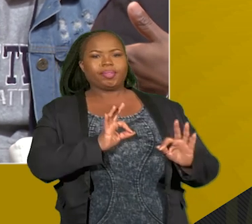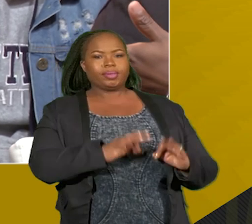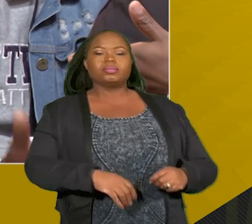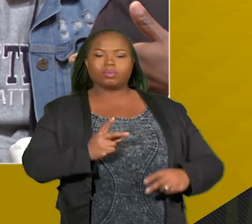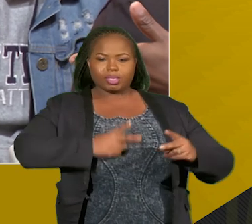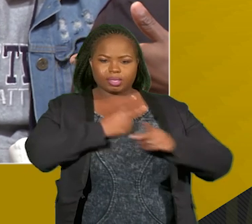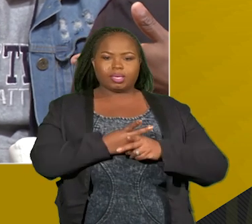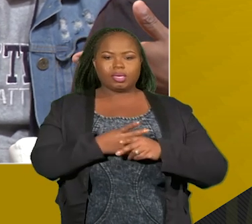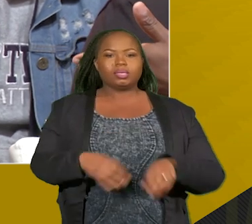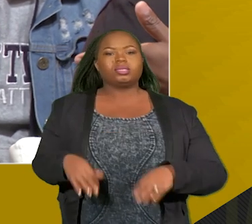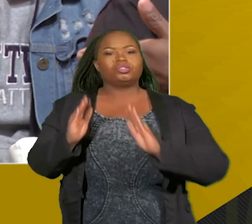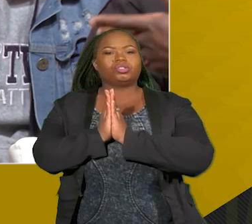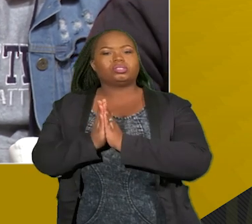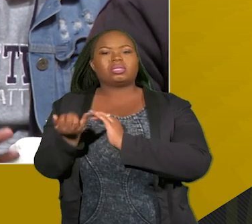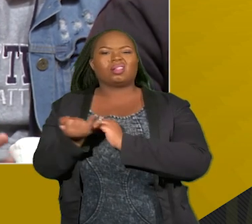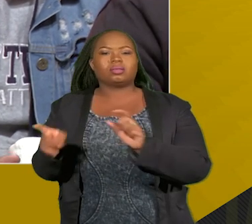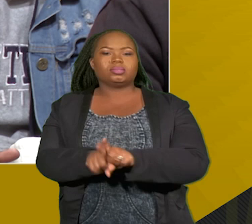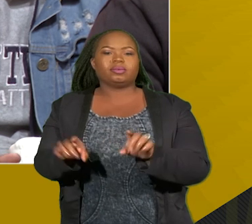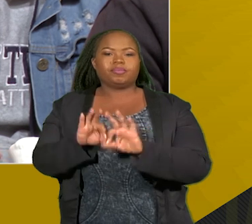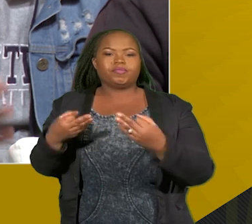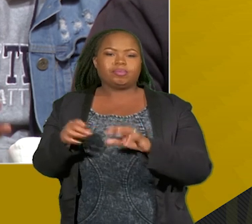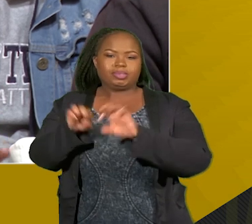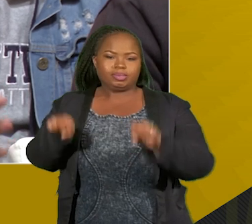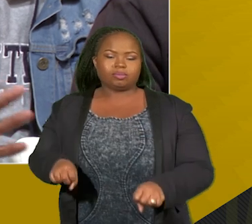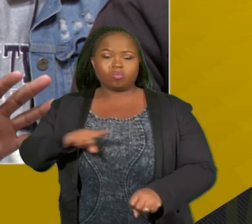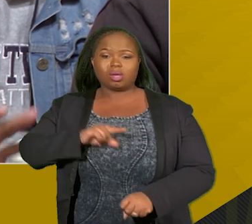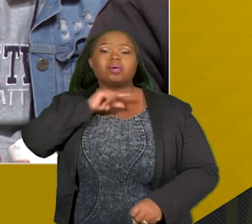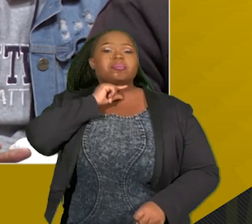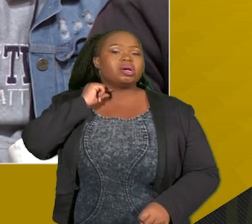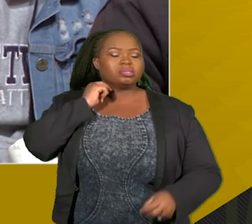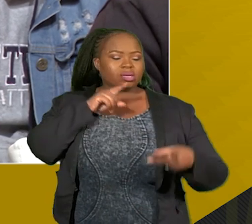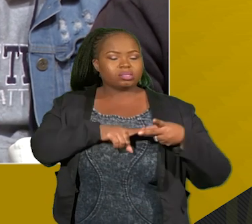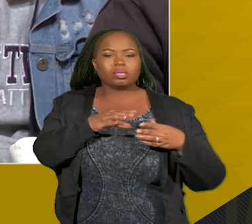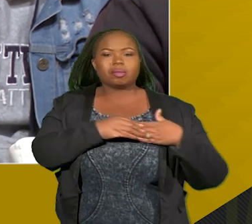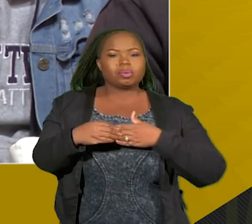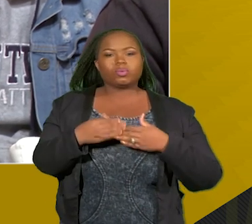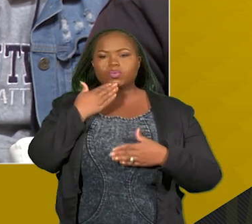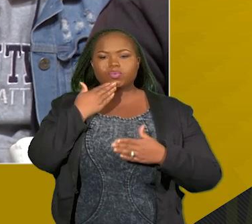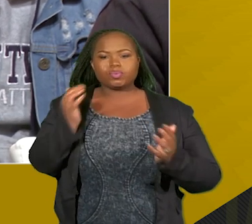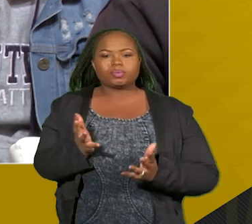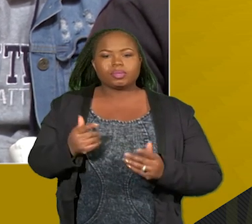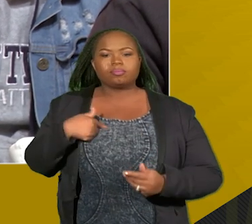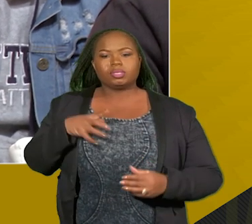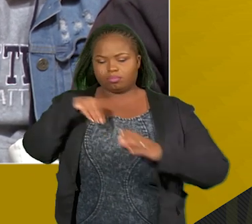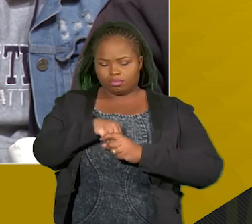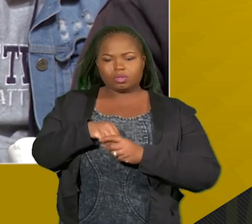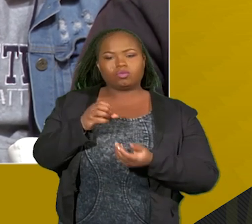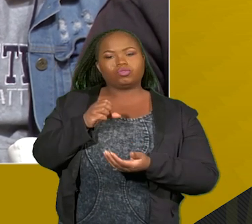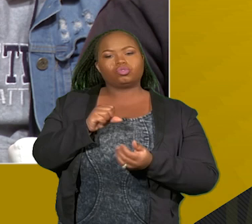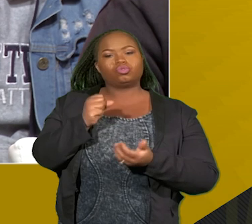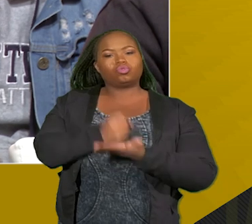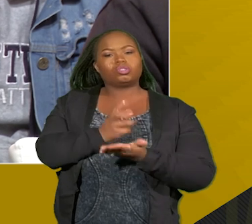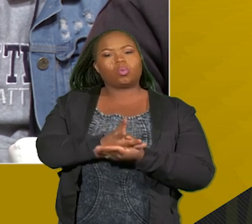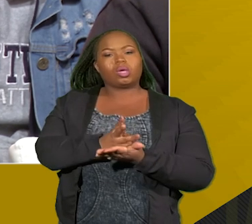also a family system. And that's where you have pastors and you have mentors who groom you. I ended up being a social worker myself. So